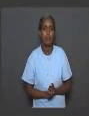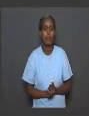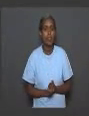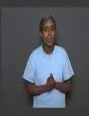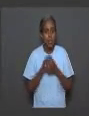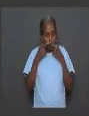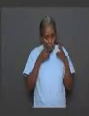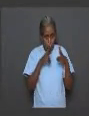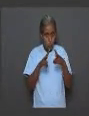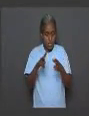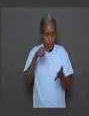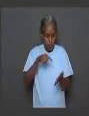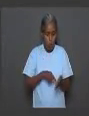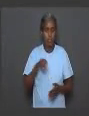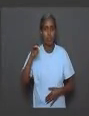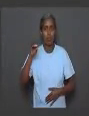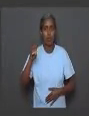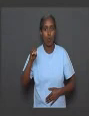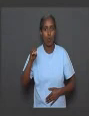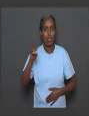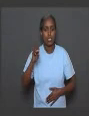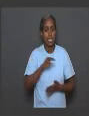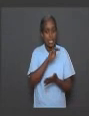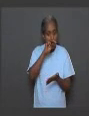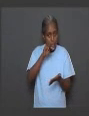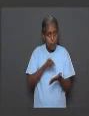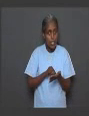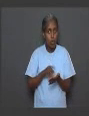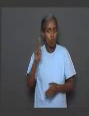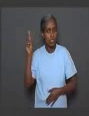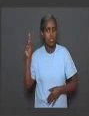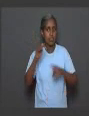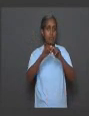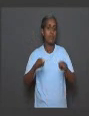Observe point O in the middle of this triangle.